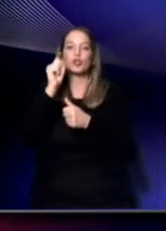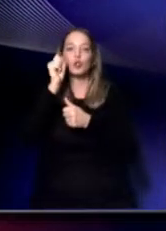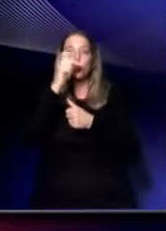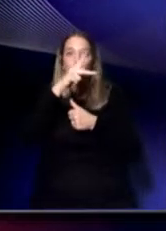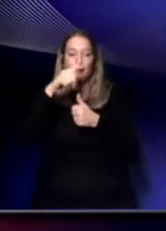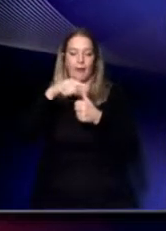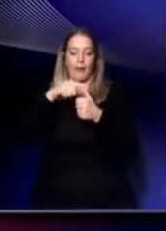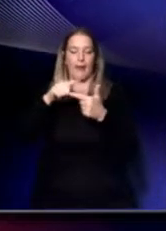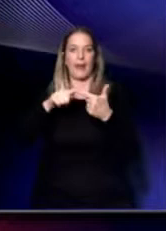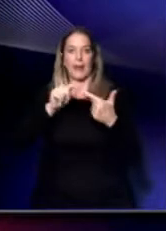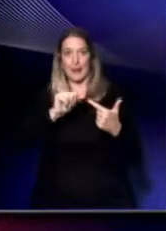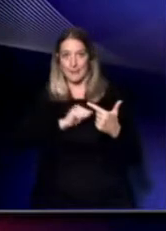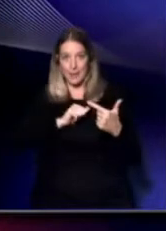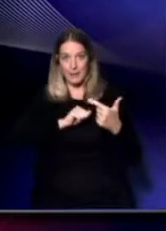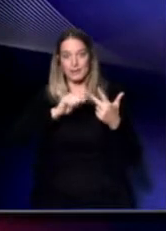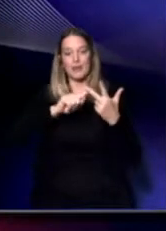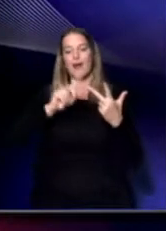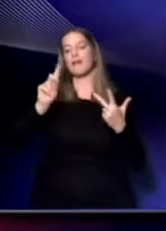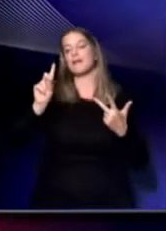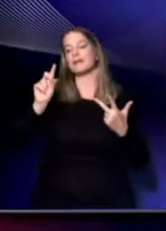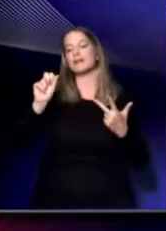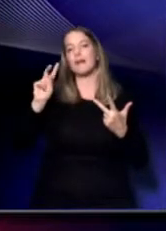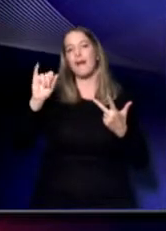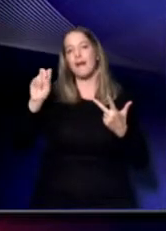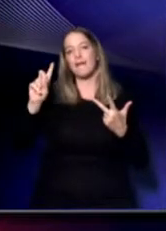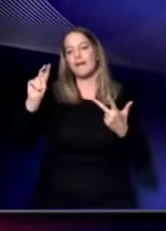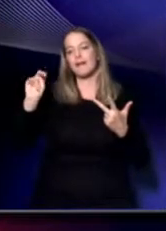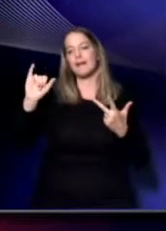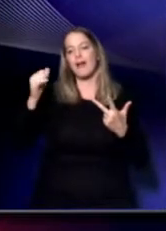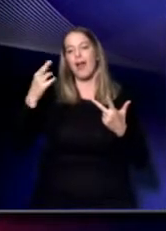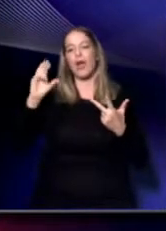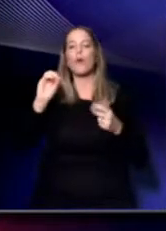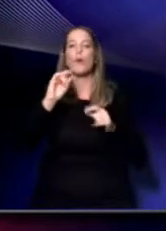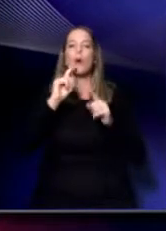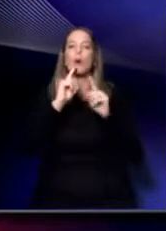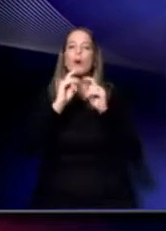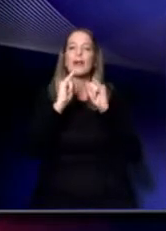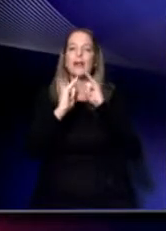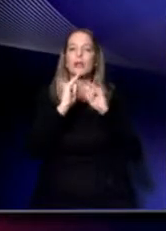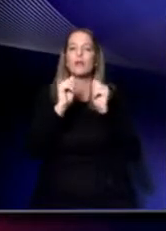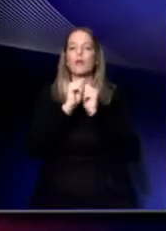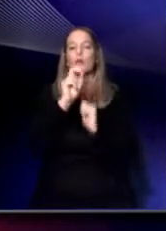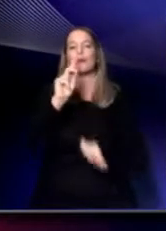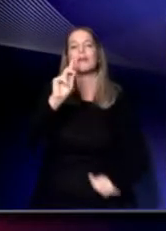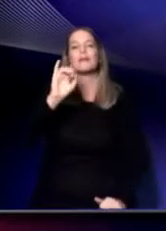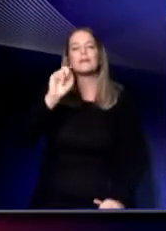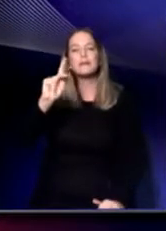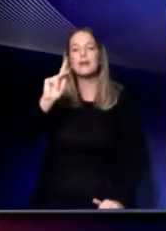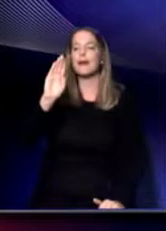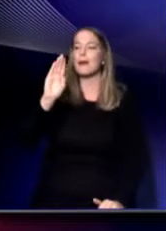interviewed Dick Baronzini, who is interested in being the ombudsman.